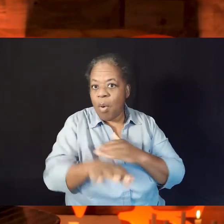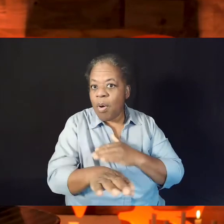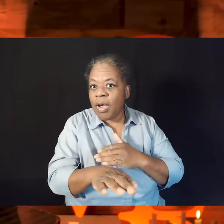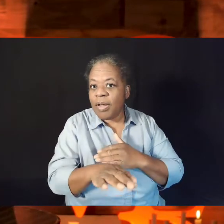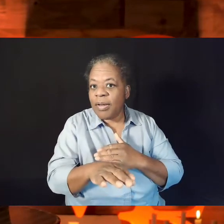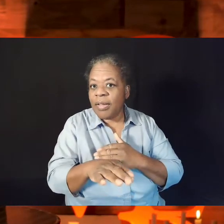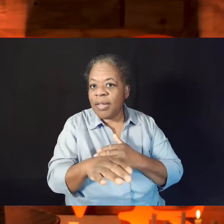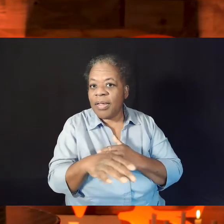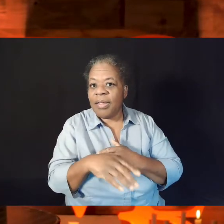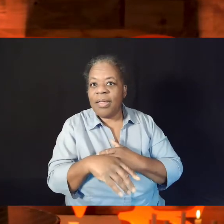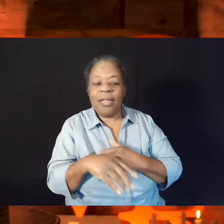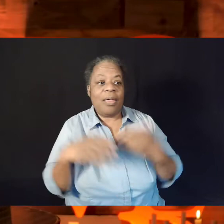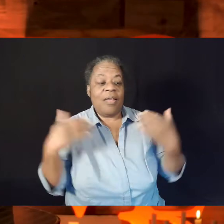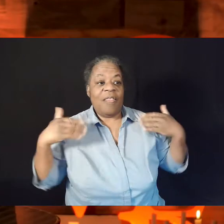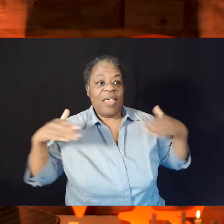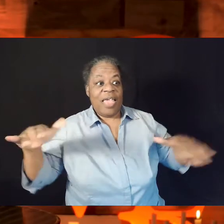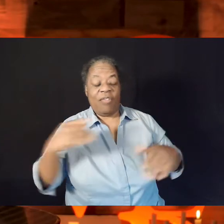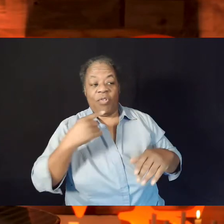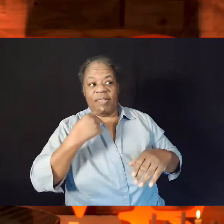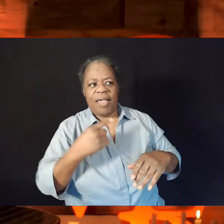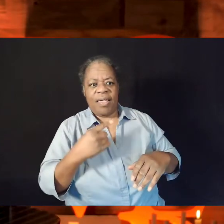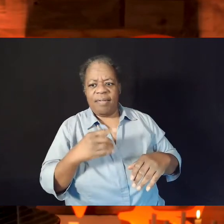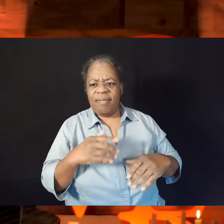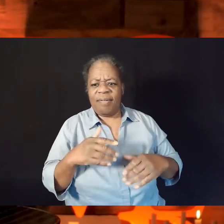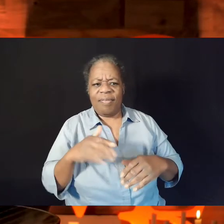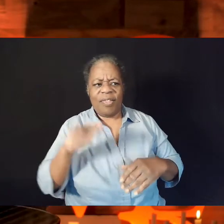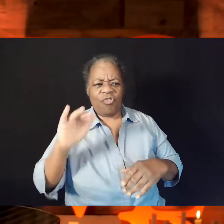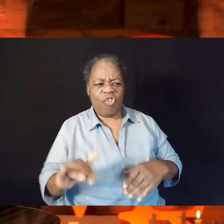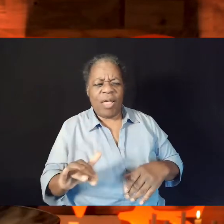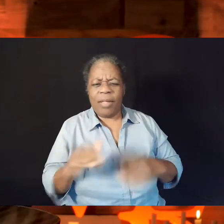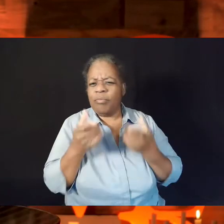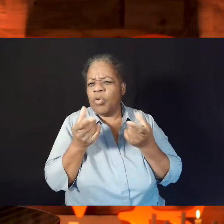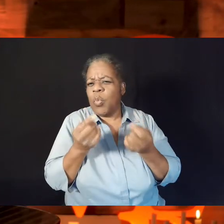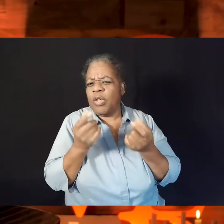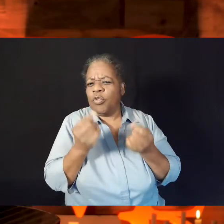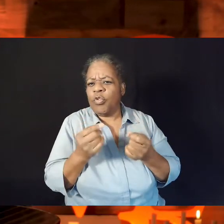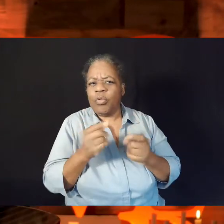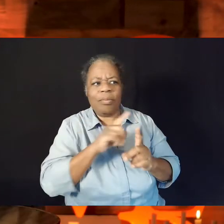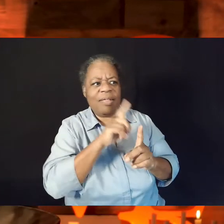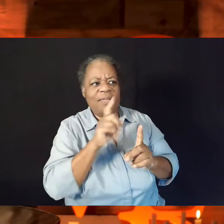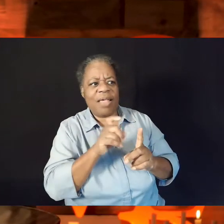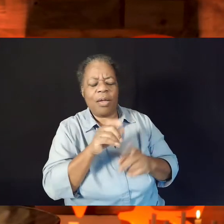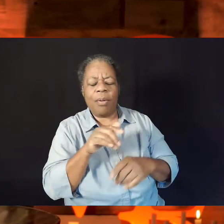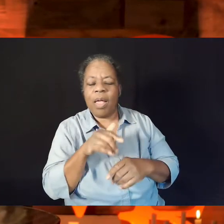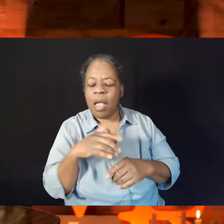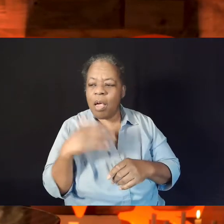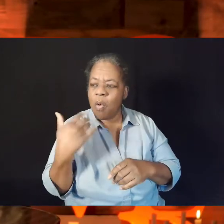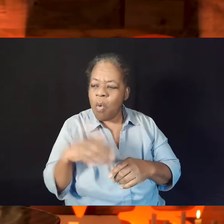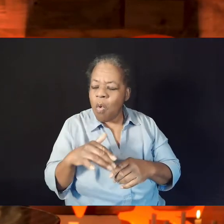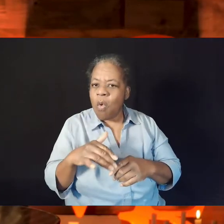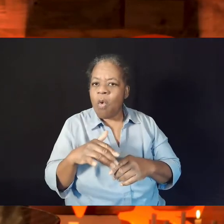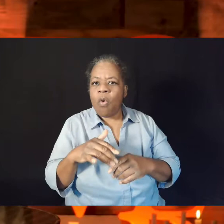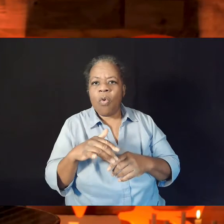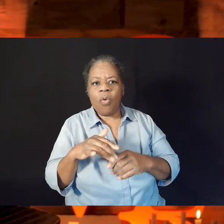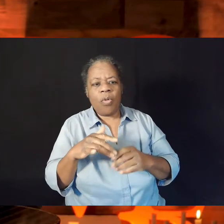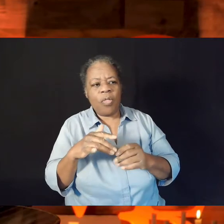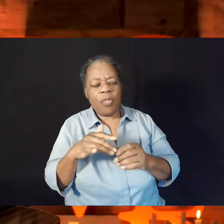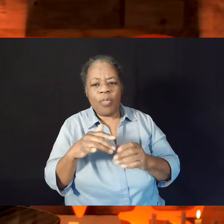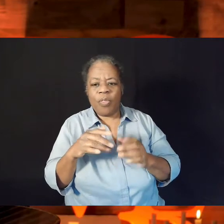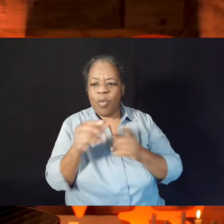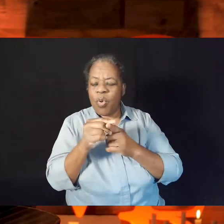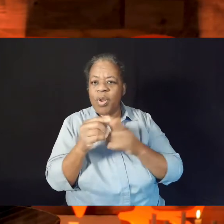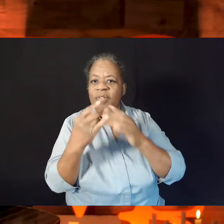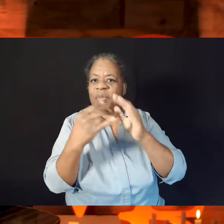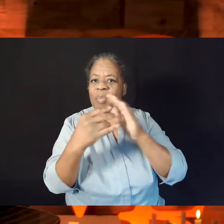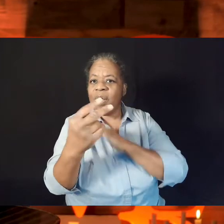angel says this child will do. Zechariah had to have recognized the references to the words of the prophets,